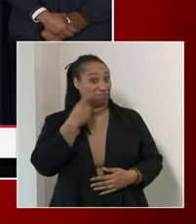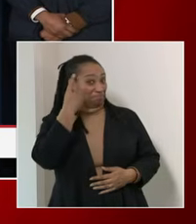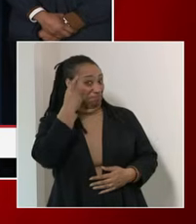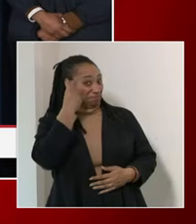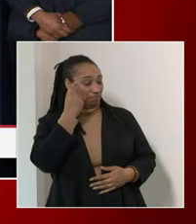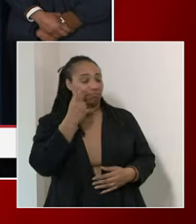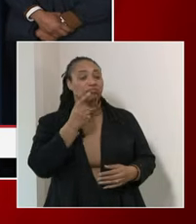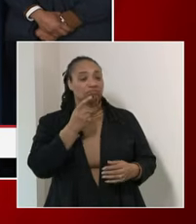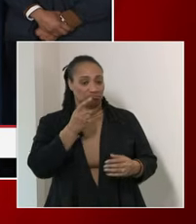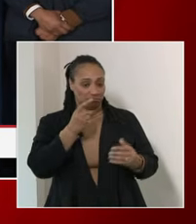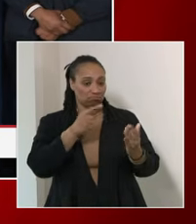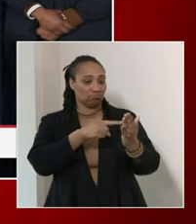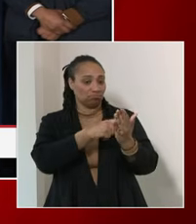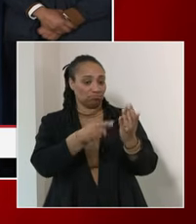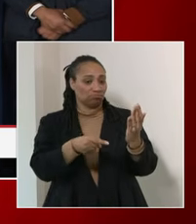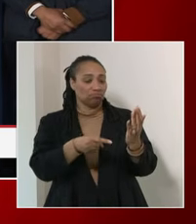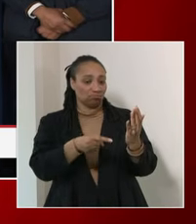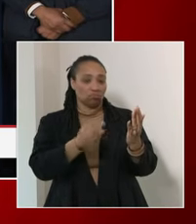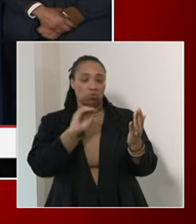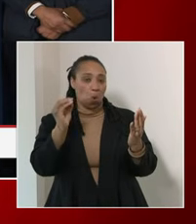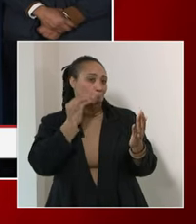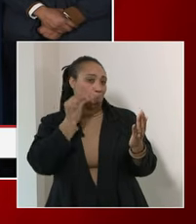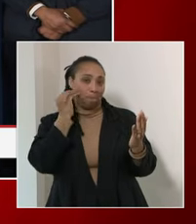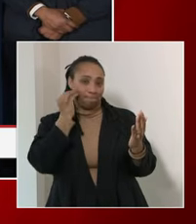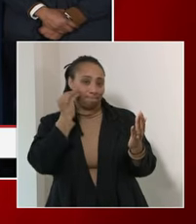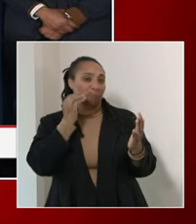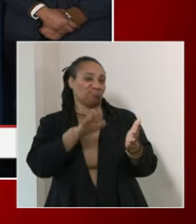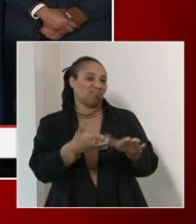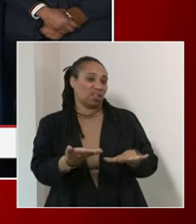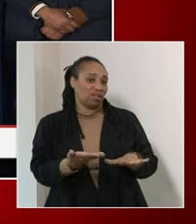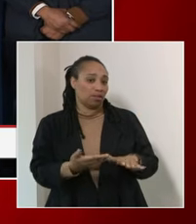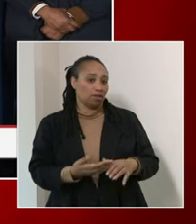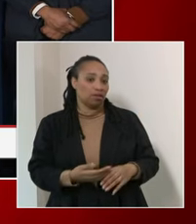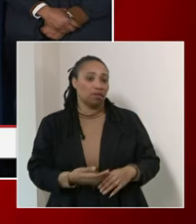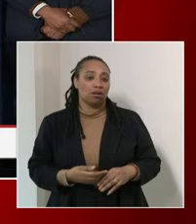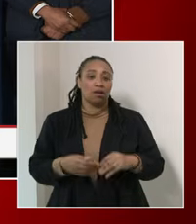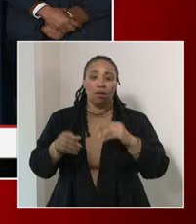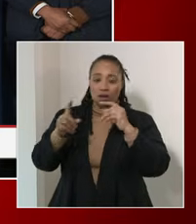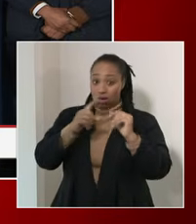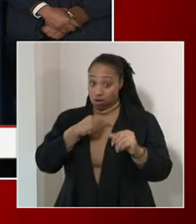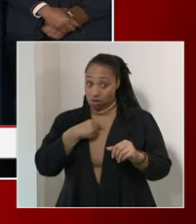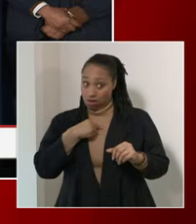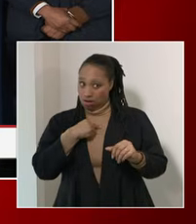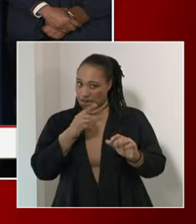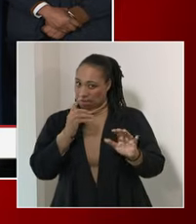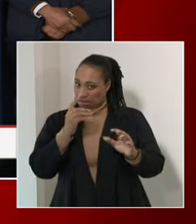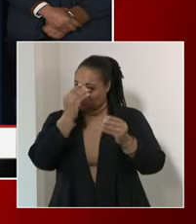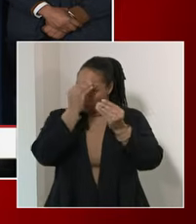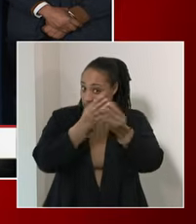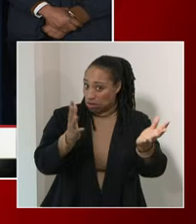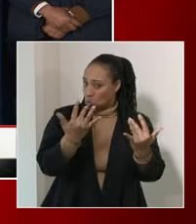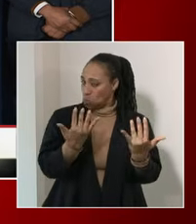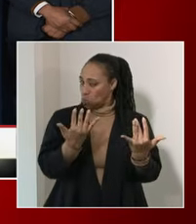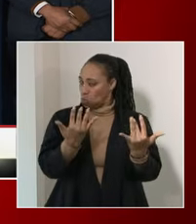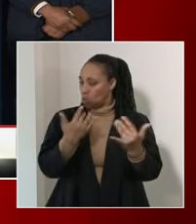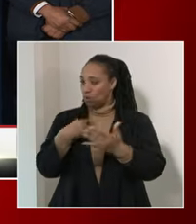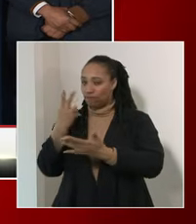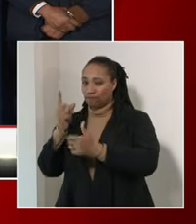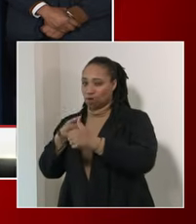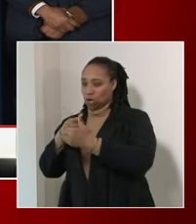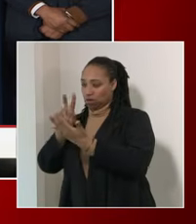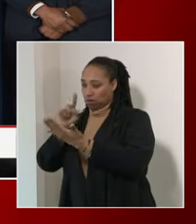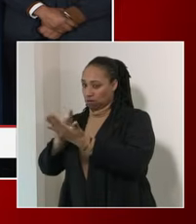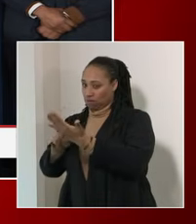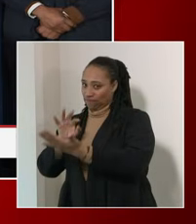want some confirmation before I report that. And then can I ask for some clarity on the fines? The director said you're going to start doing an